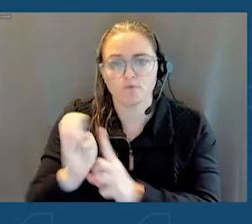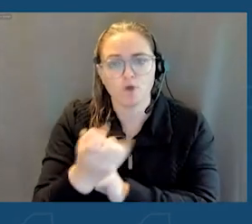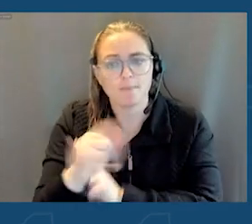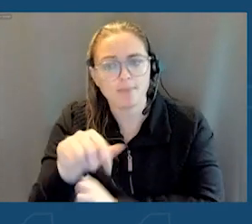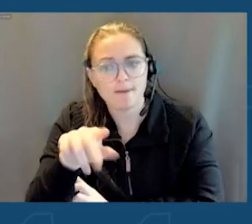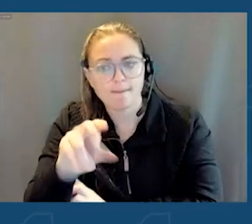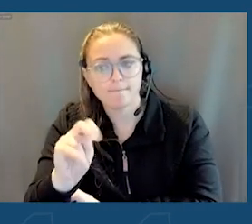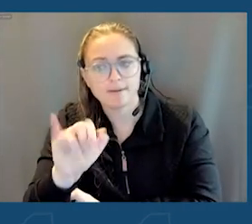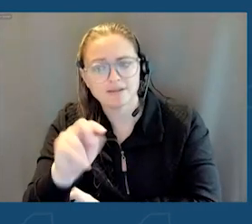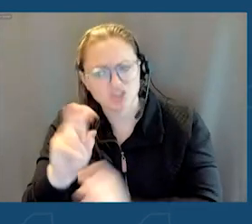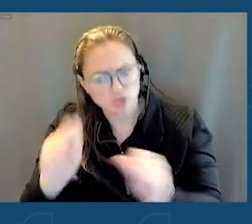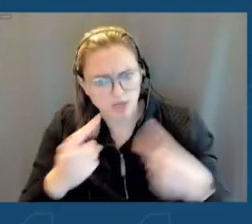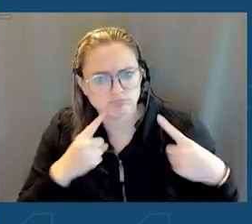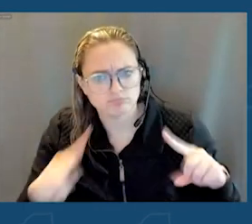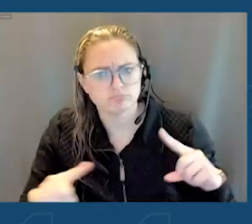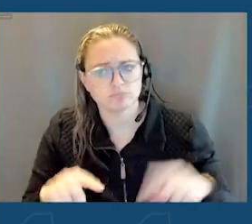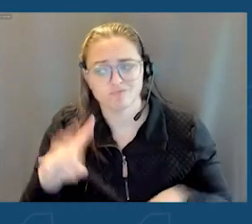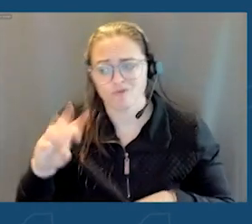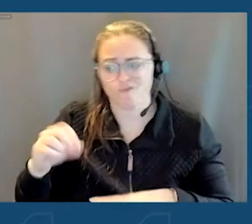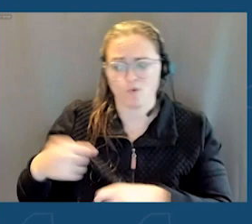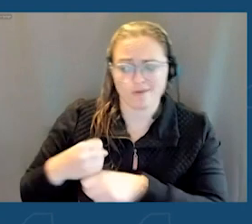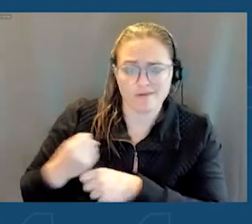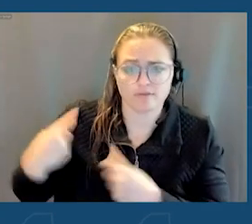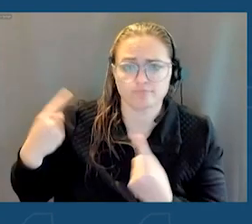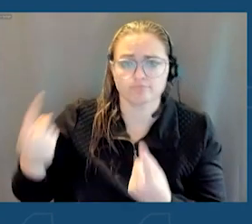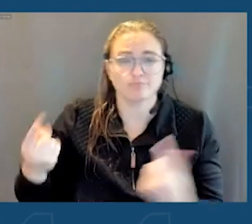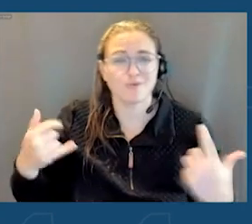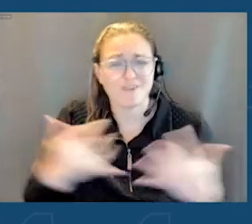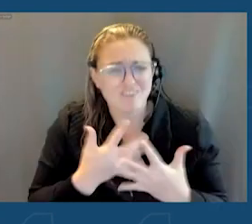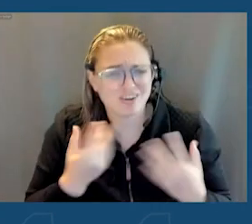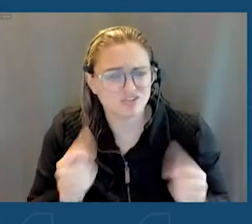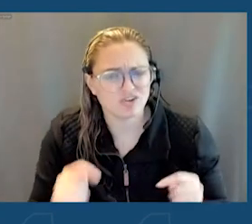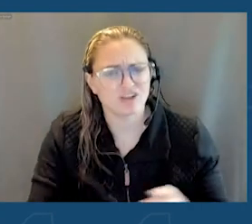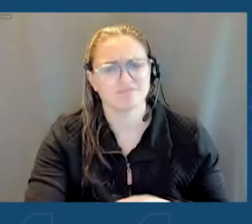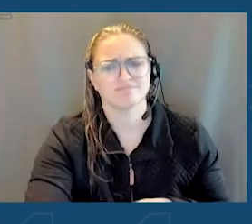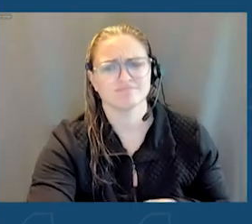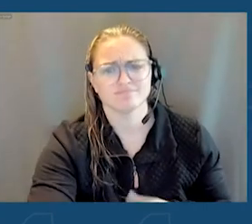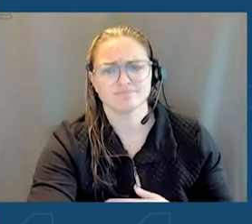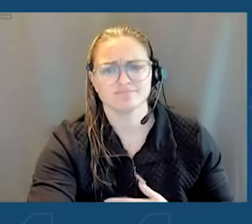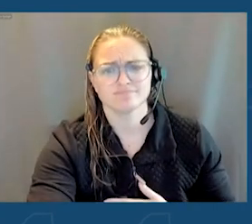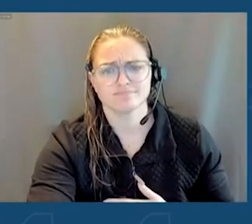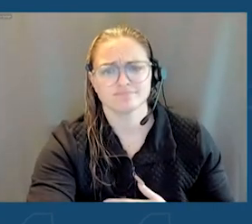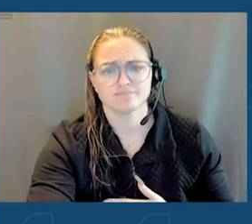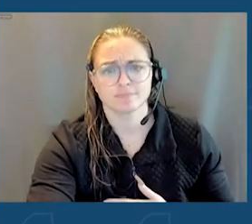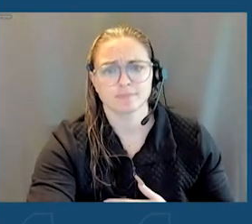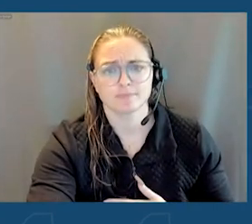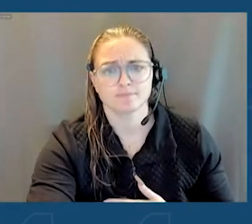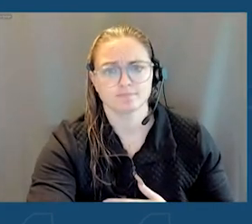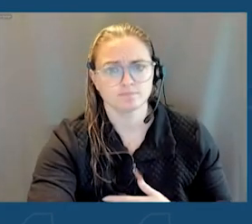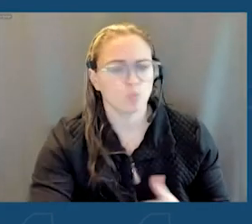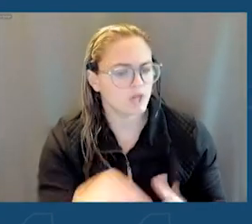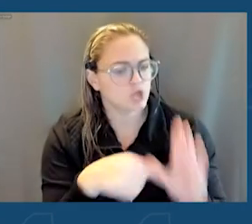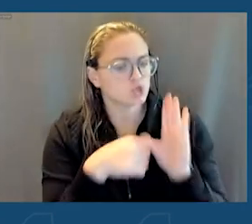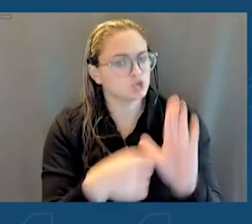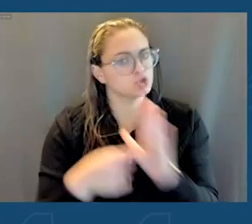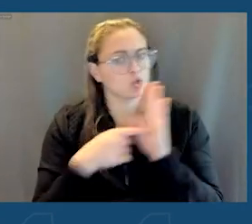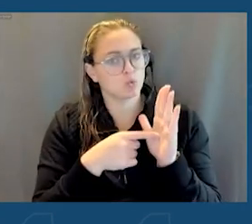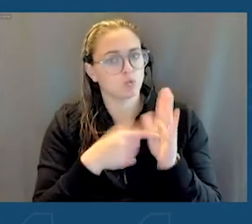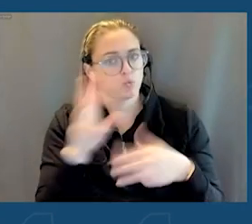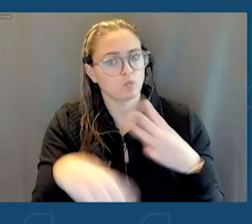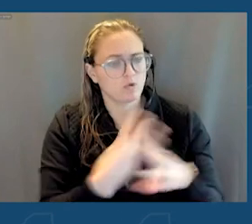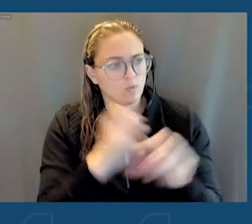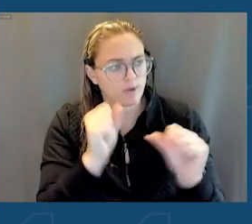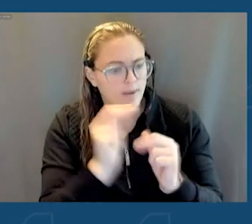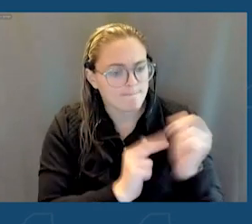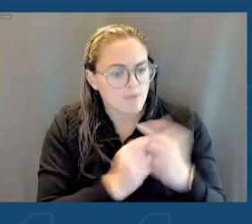this done. Because for 40 years, people were afraid to even try. And we need to prove to ourselves and to the world that we can build big things, and we can